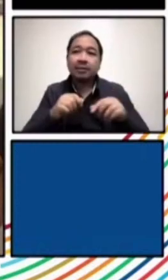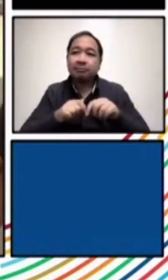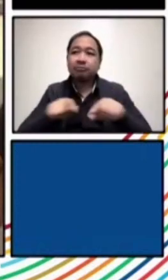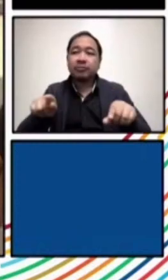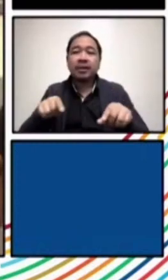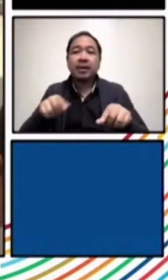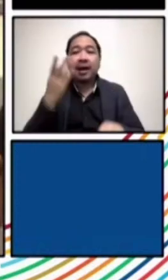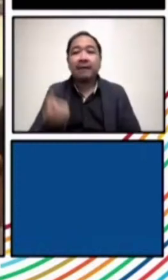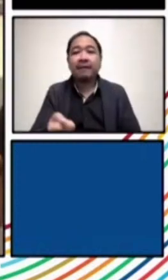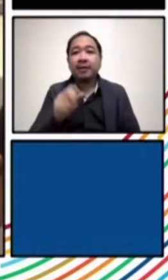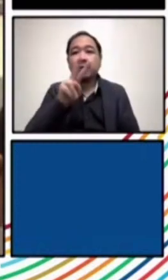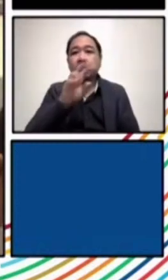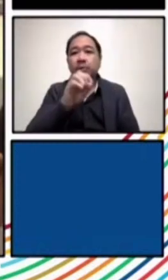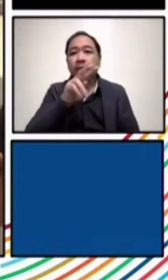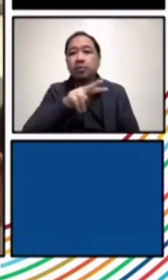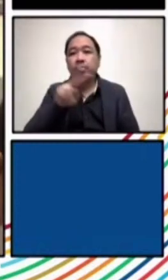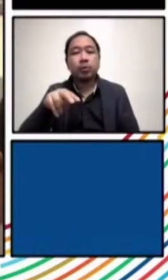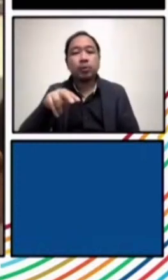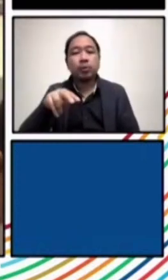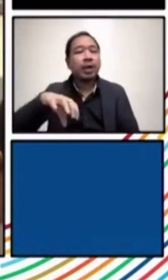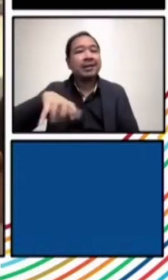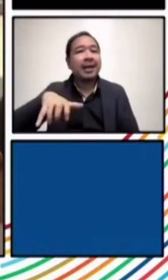national population census